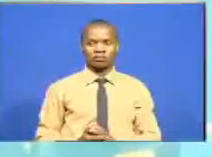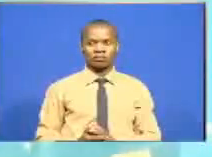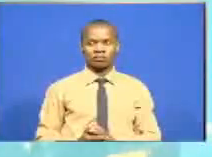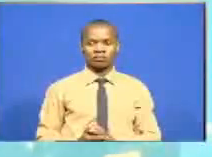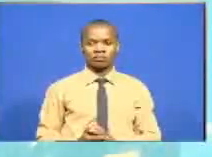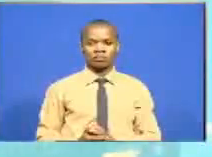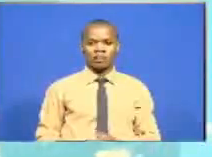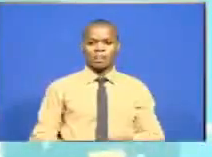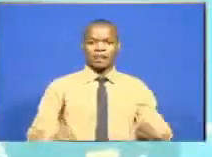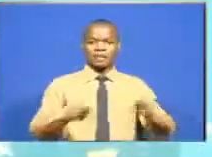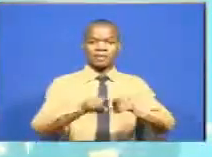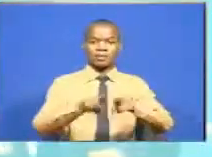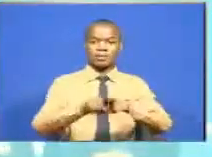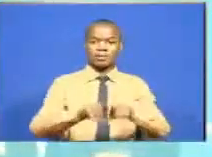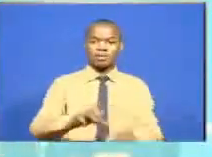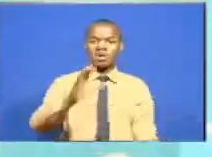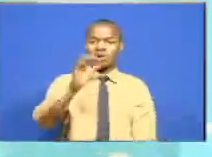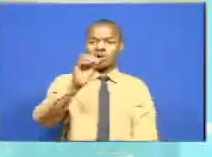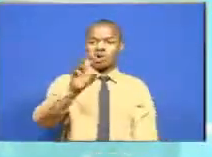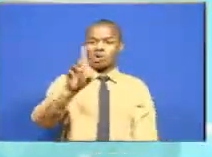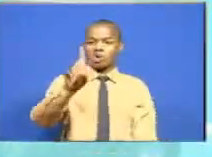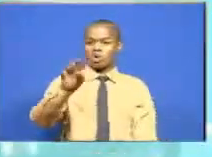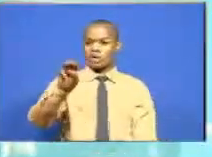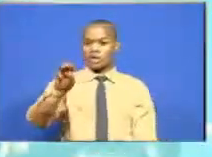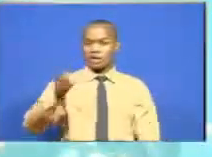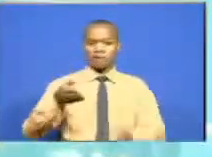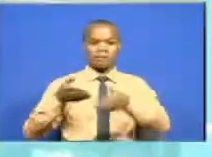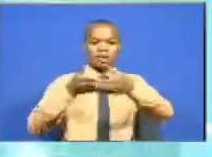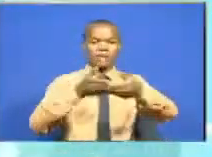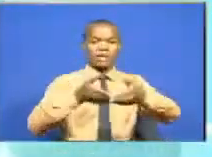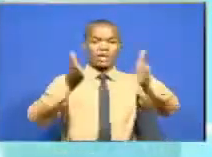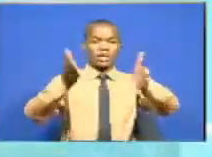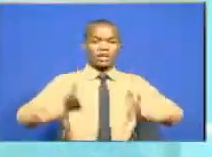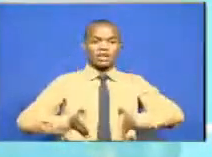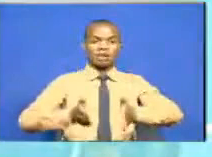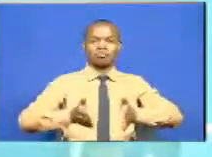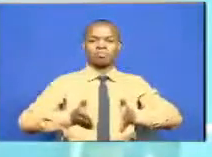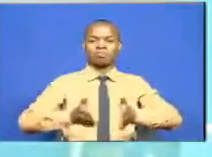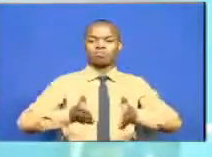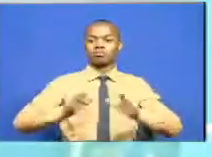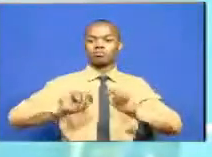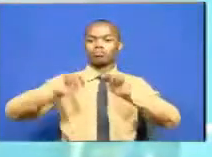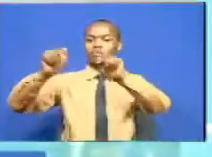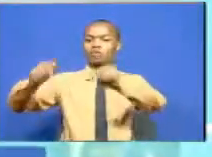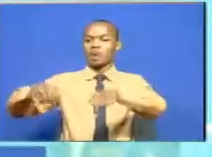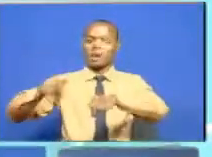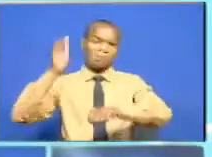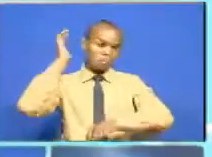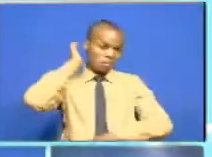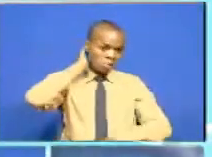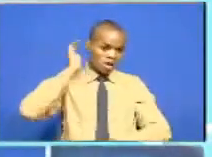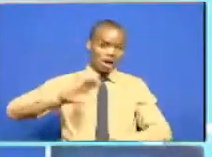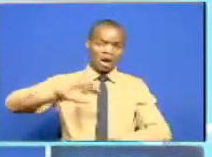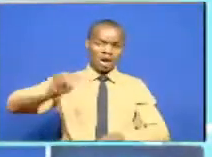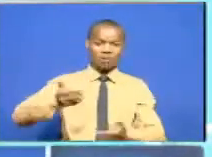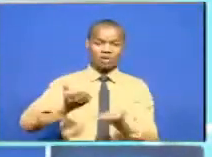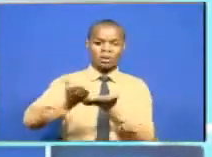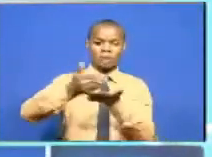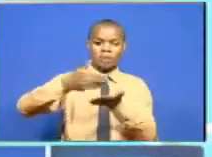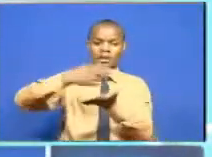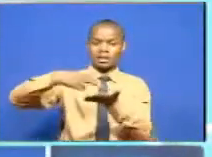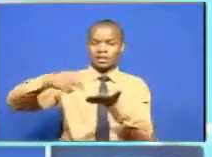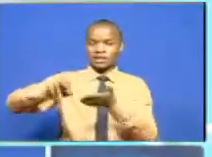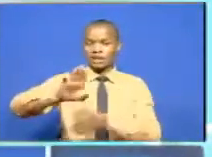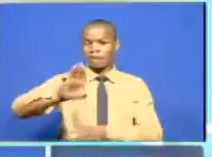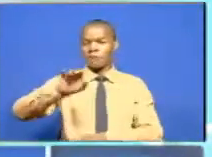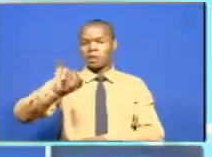Still on the same, ODM leader Raila Odinga took the BBI signature collection drive to Murang’a County, maintaining the